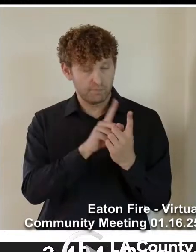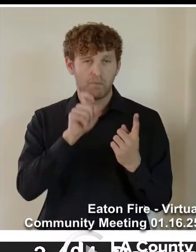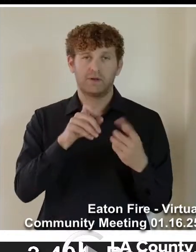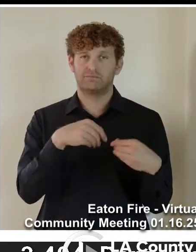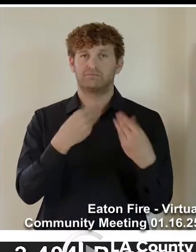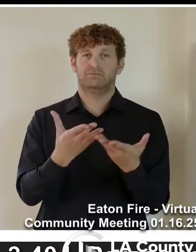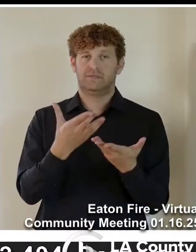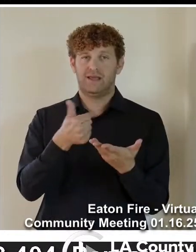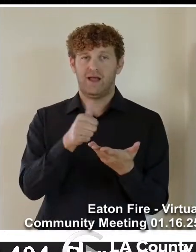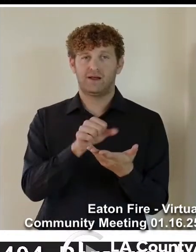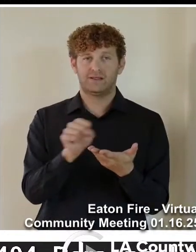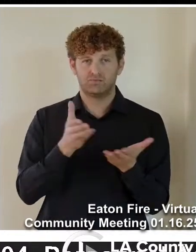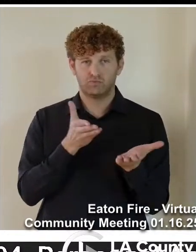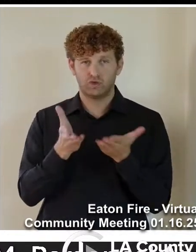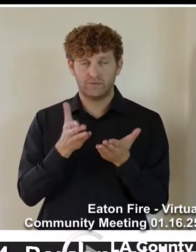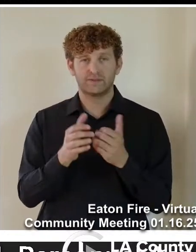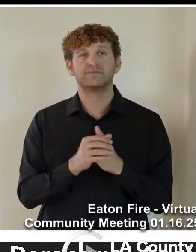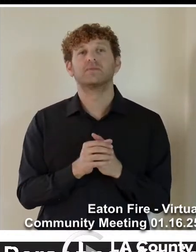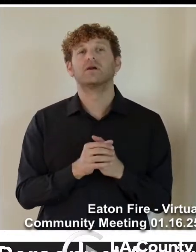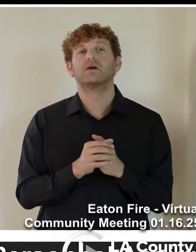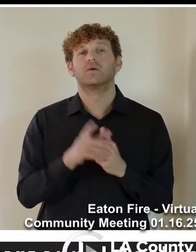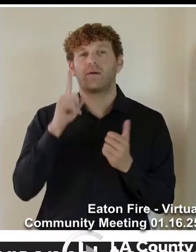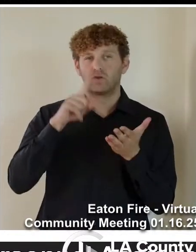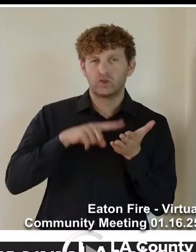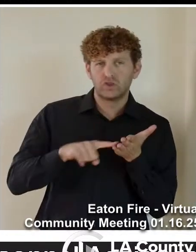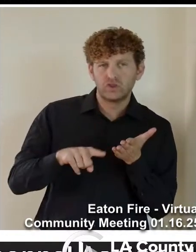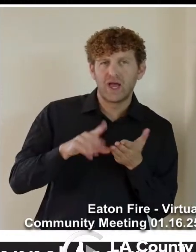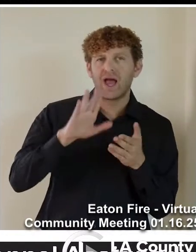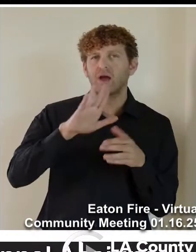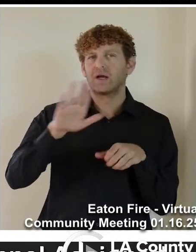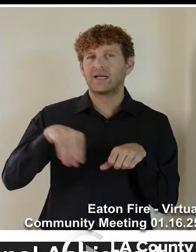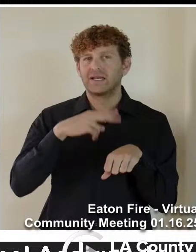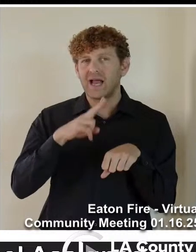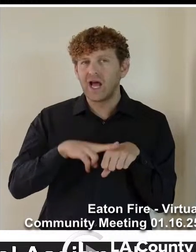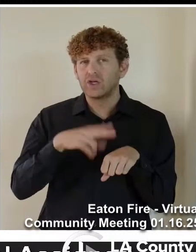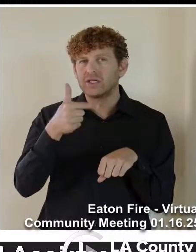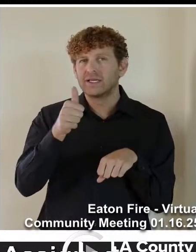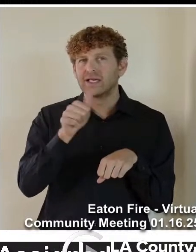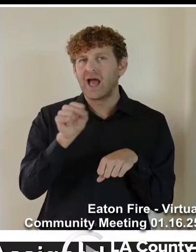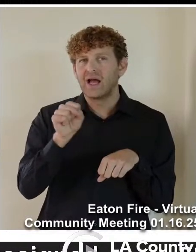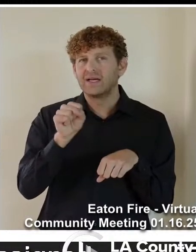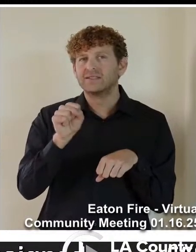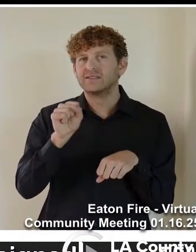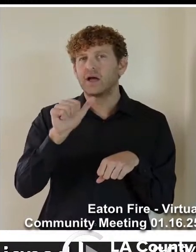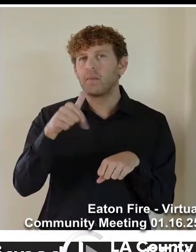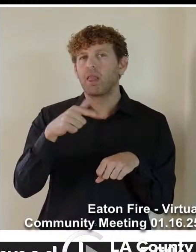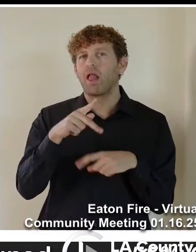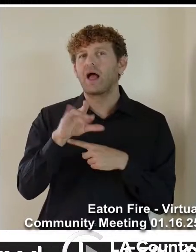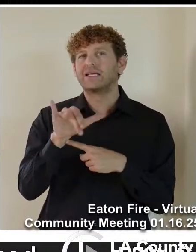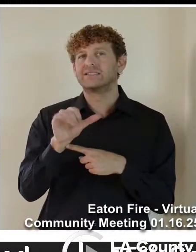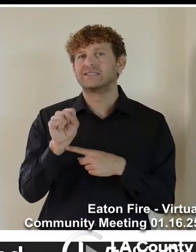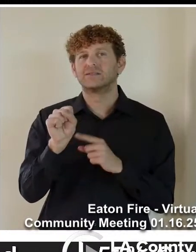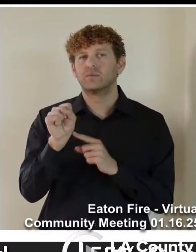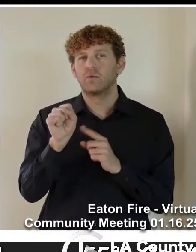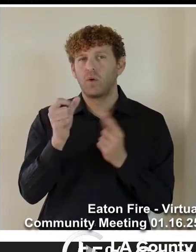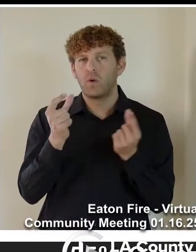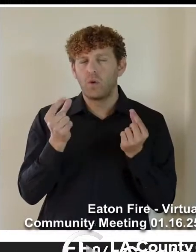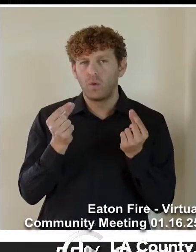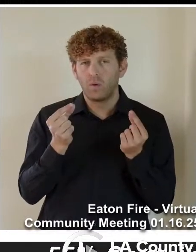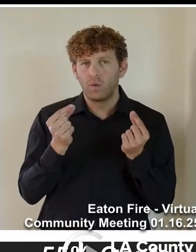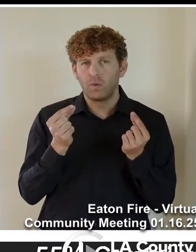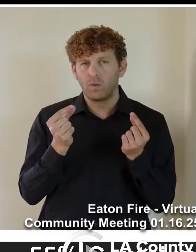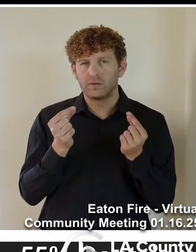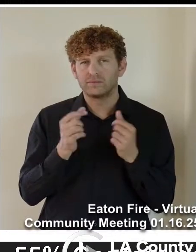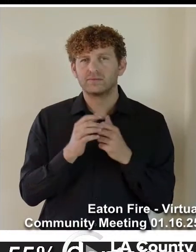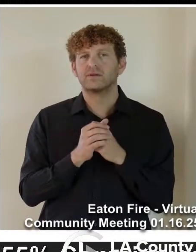check your natural gas appliances. This process will take approximately 1 to 2 hours. As a